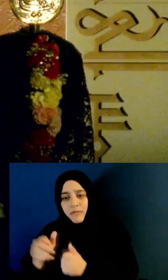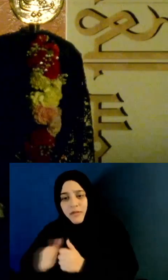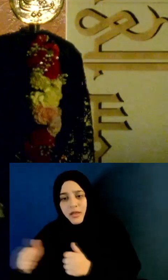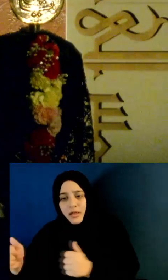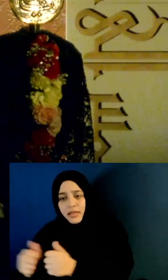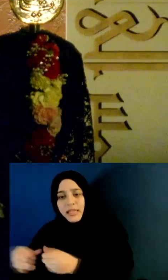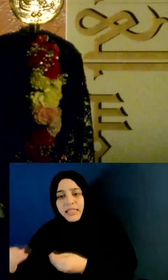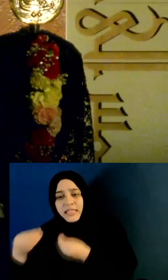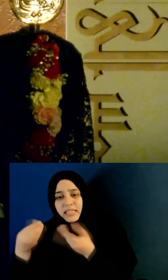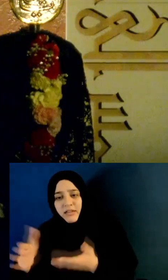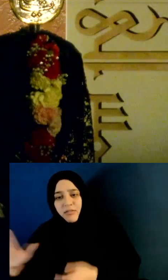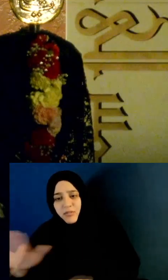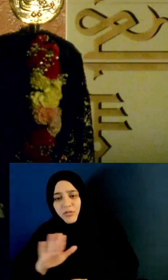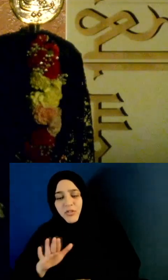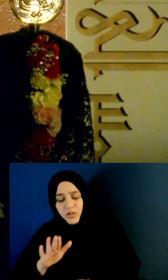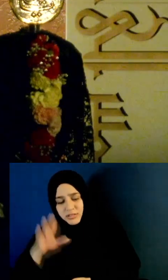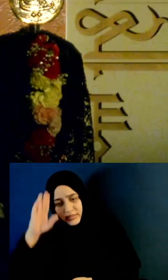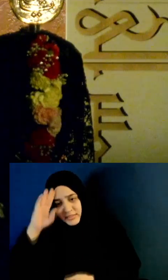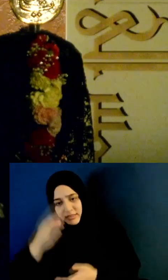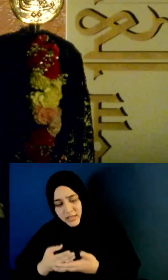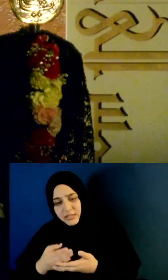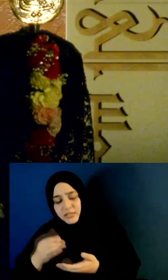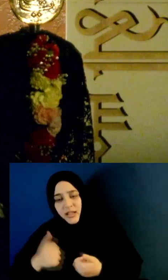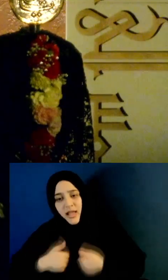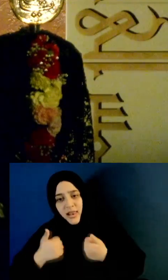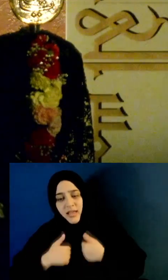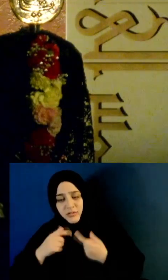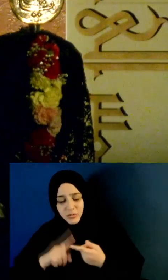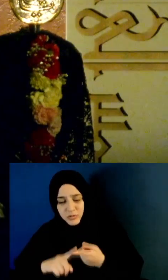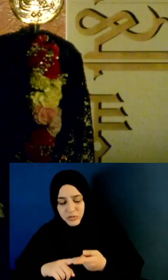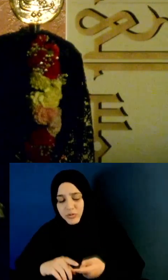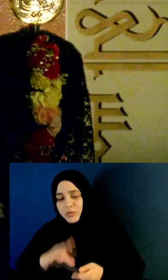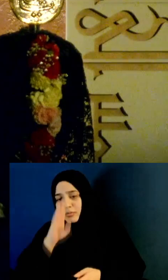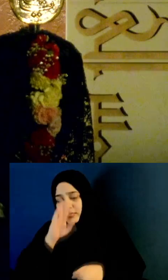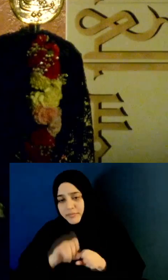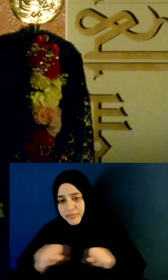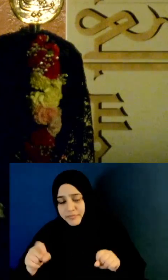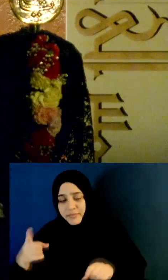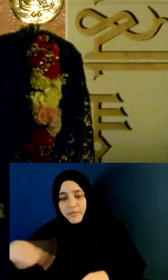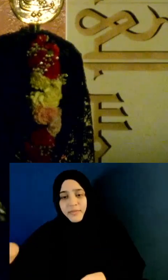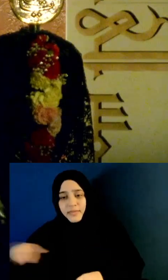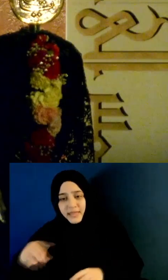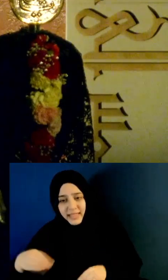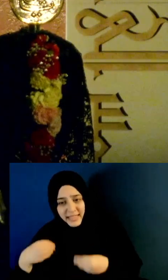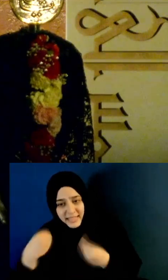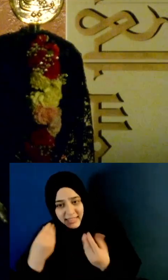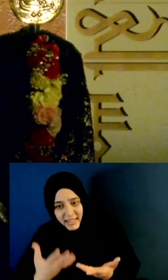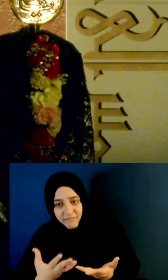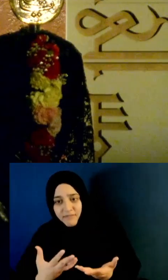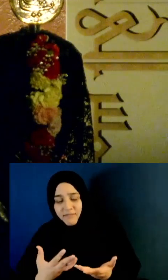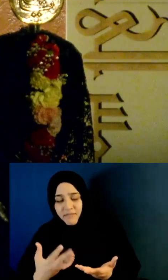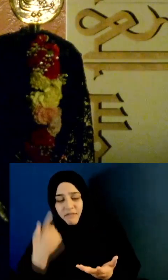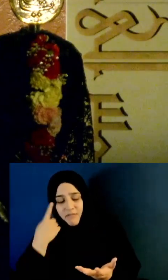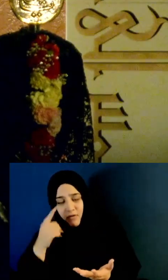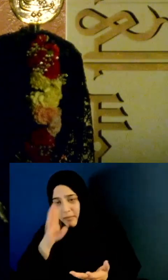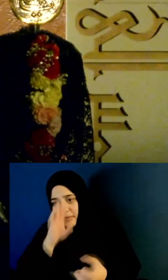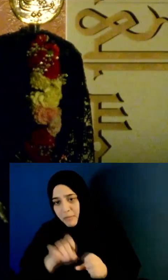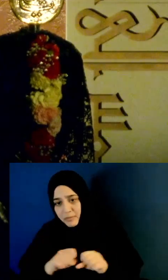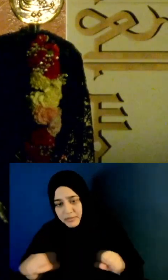Ummul Baneen gave Abbas alive to Aba Abdullah al-Hussein alayhi salam.